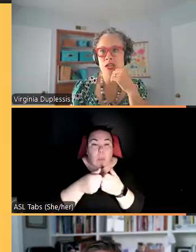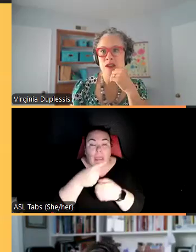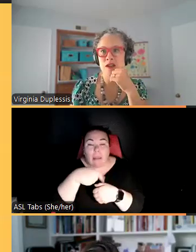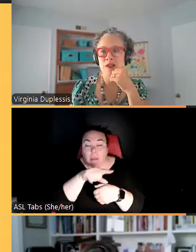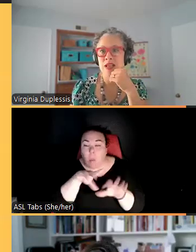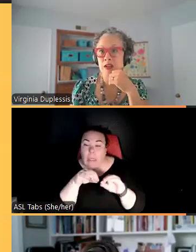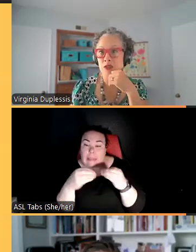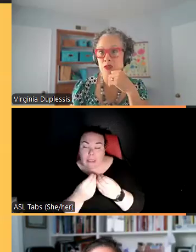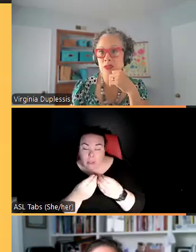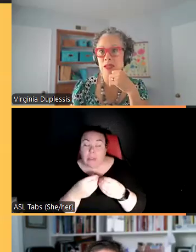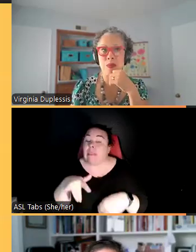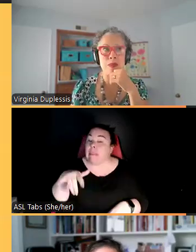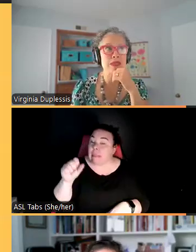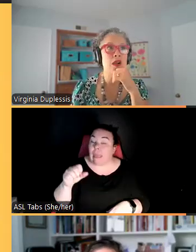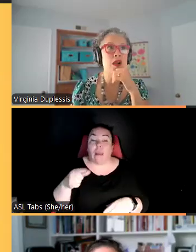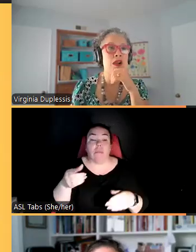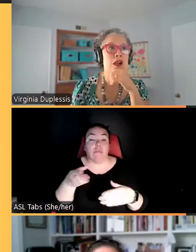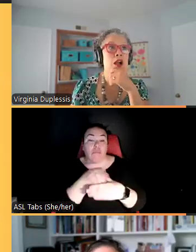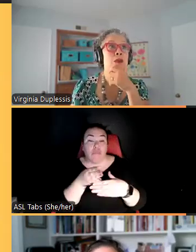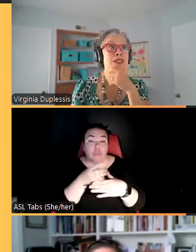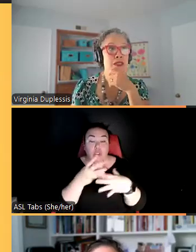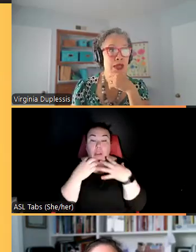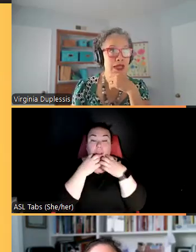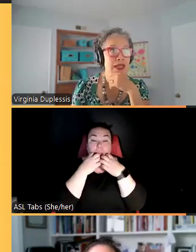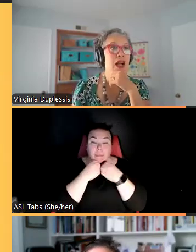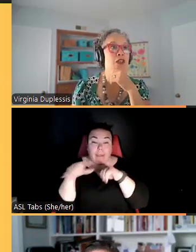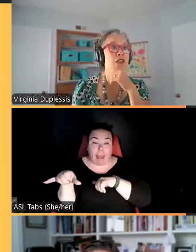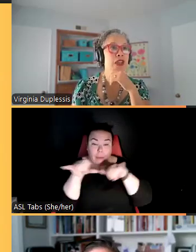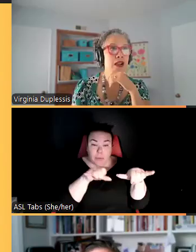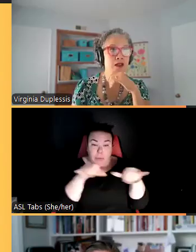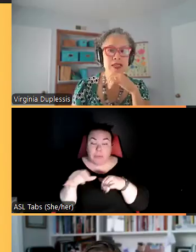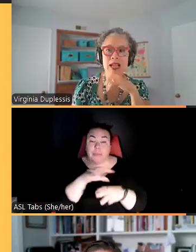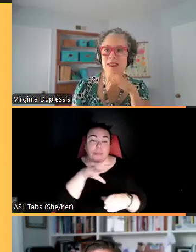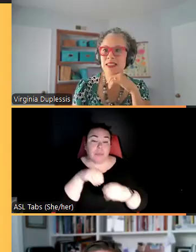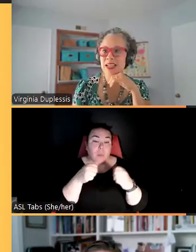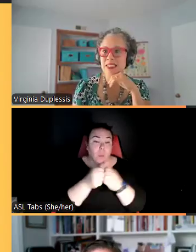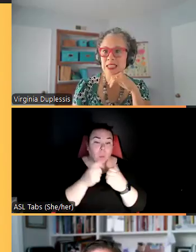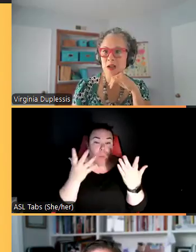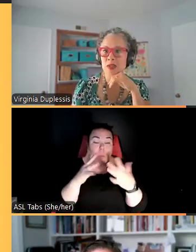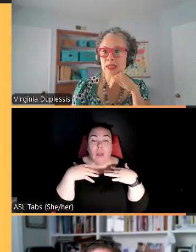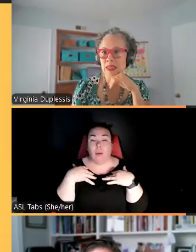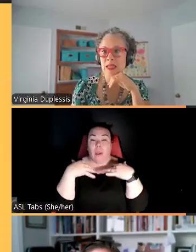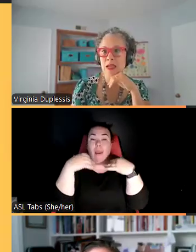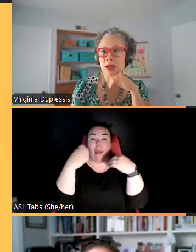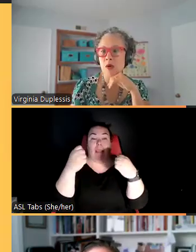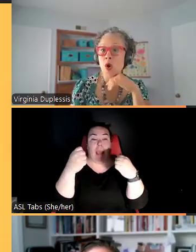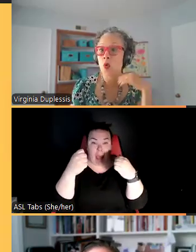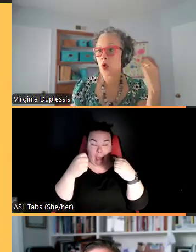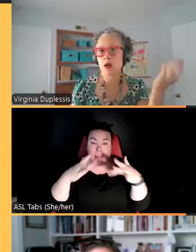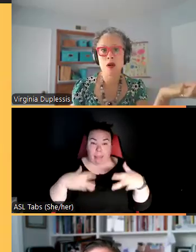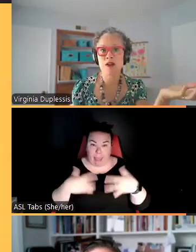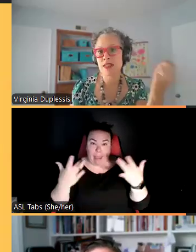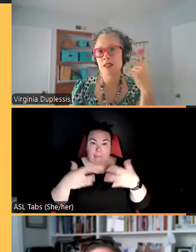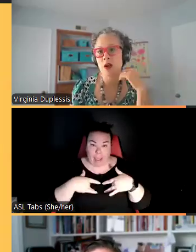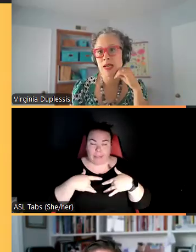your shared values and commitments are. Participating in health fairs, excellent idea. Really thinking about